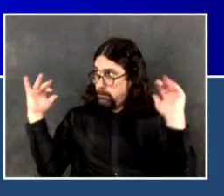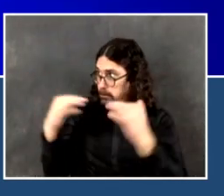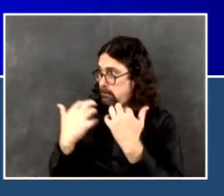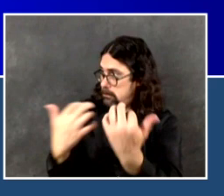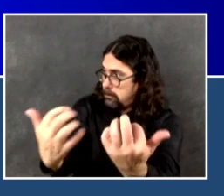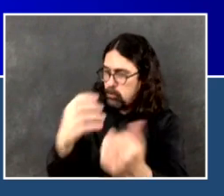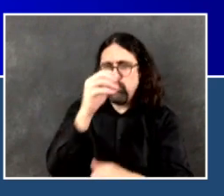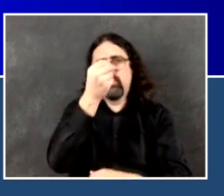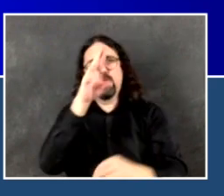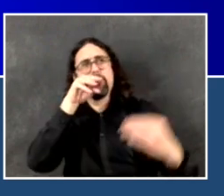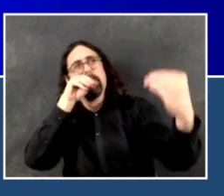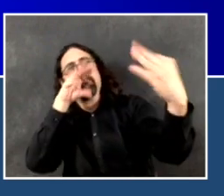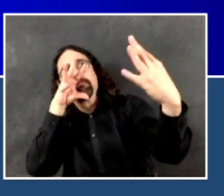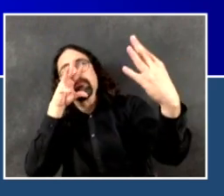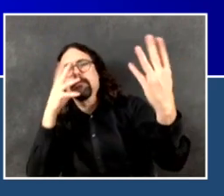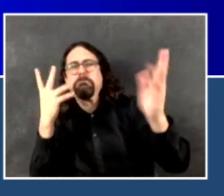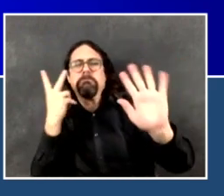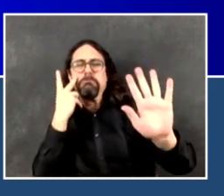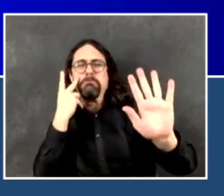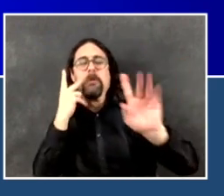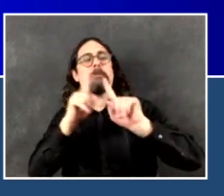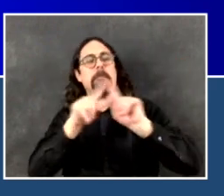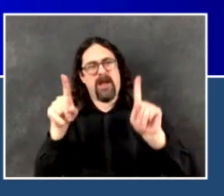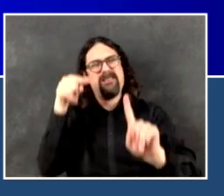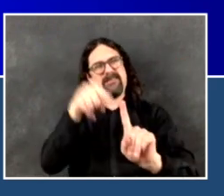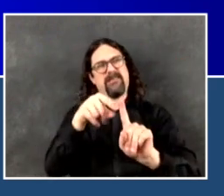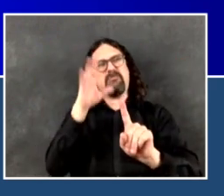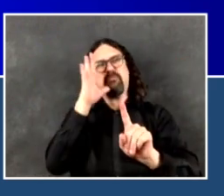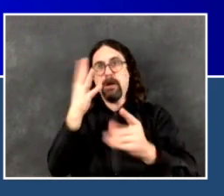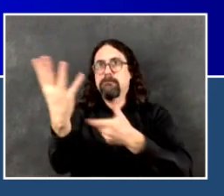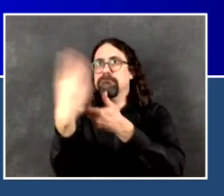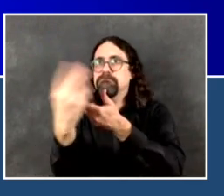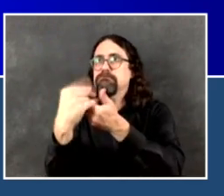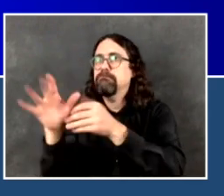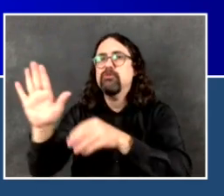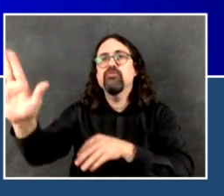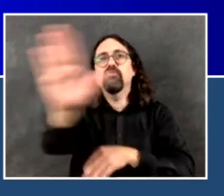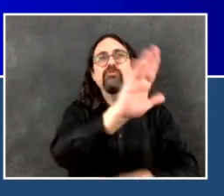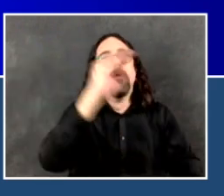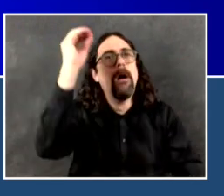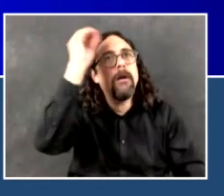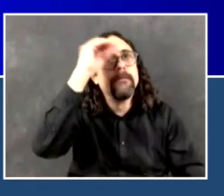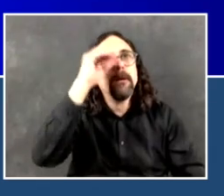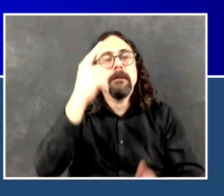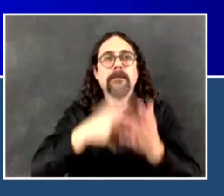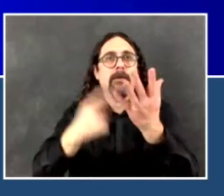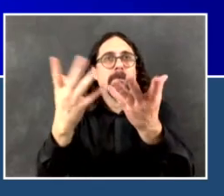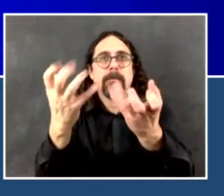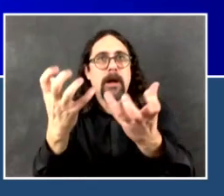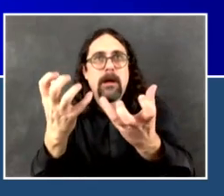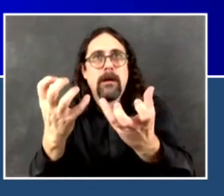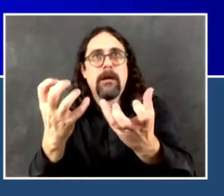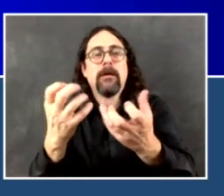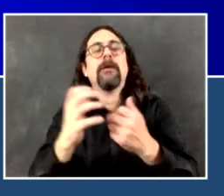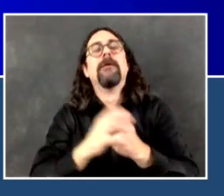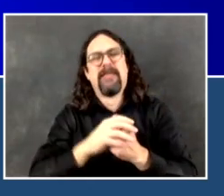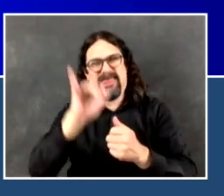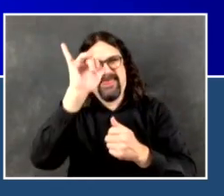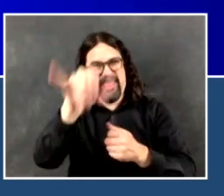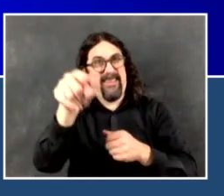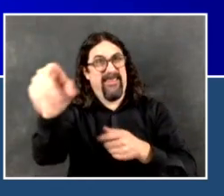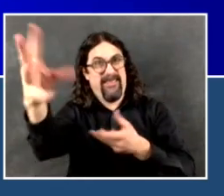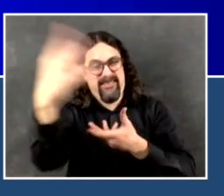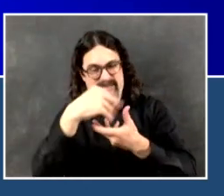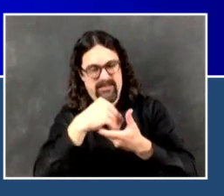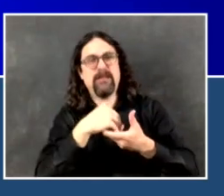are four pieces, four building blocks to building the strategies to get us through some of the immediate decisions and on into that